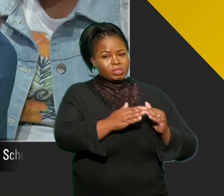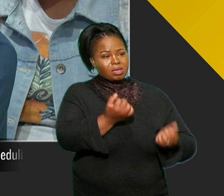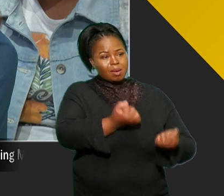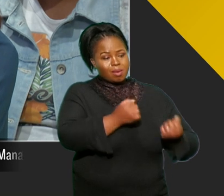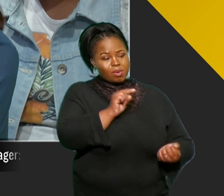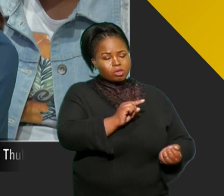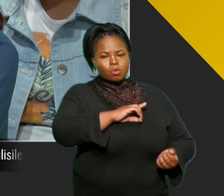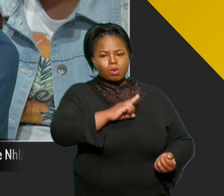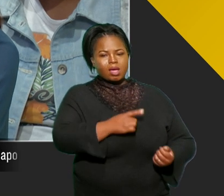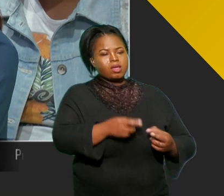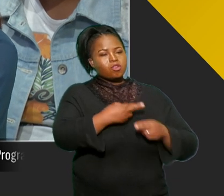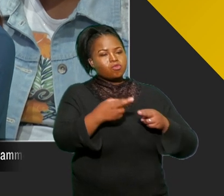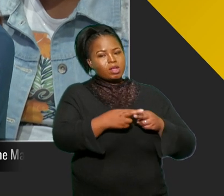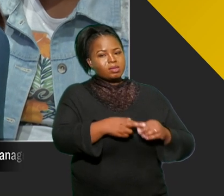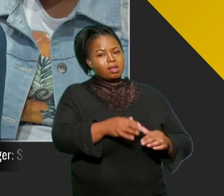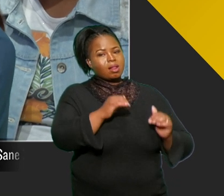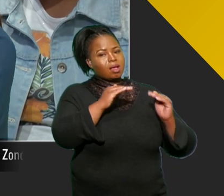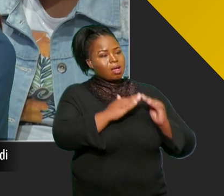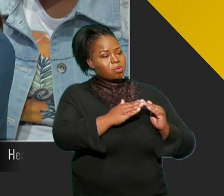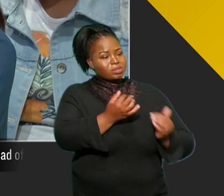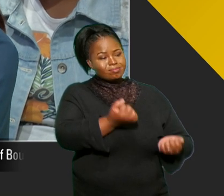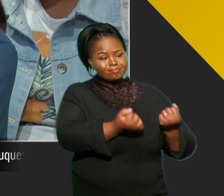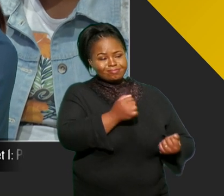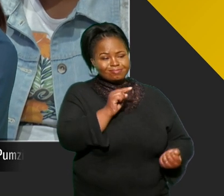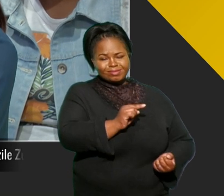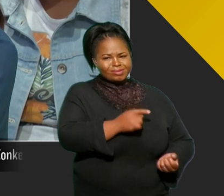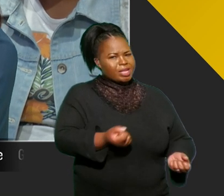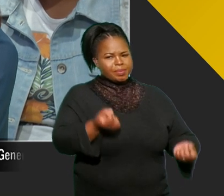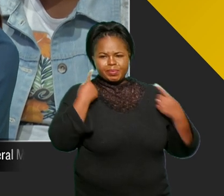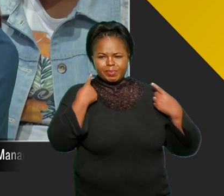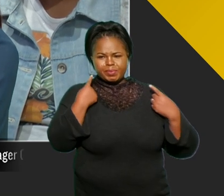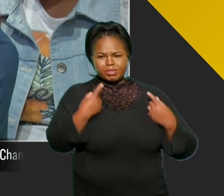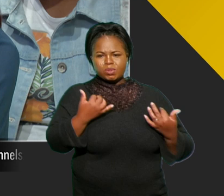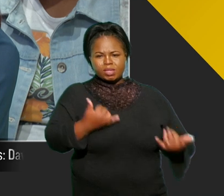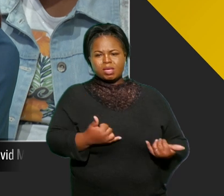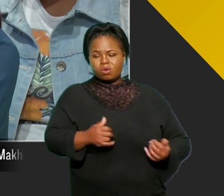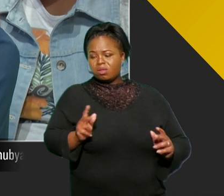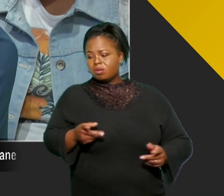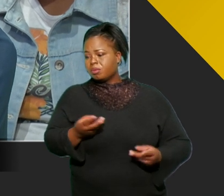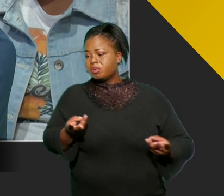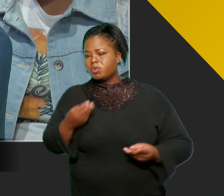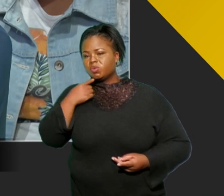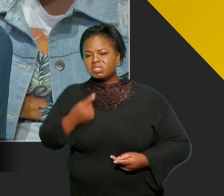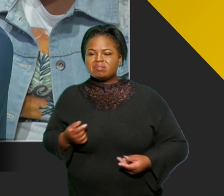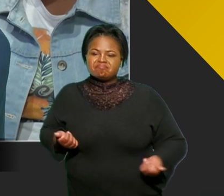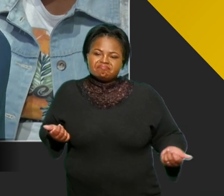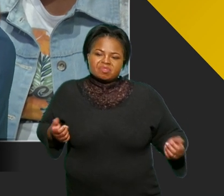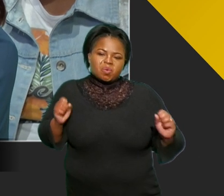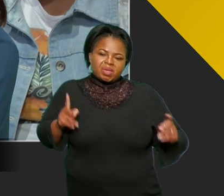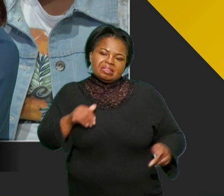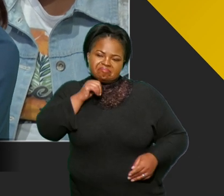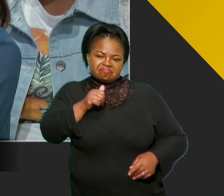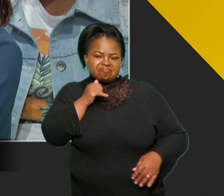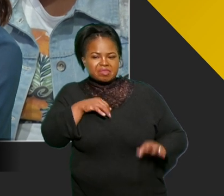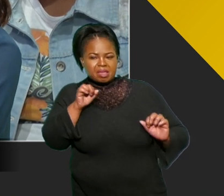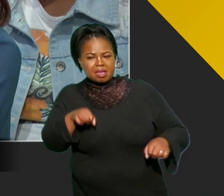have, the Rental Housing Tribunal, they don't understand this whole thing. So it's left to people, Abazot, okay, no, in this case, we